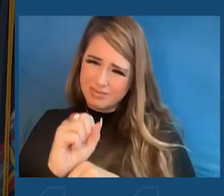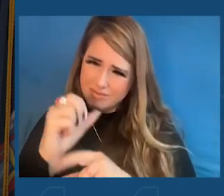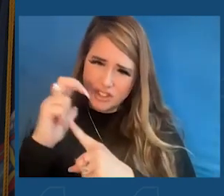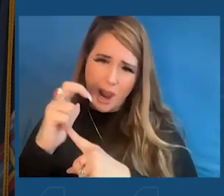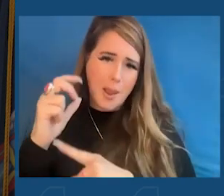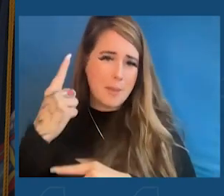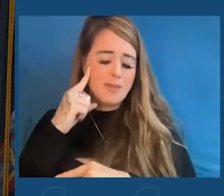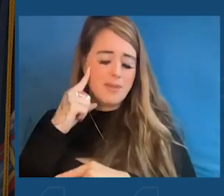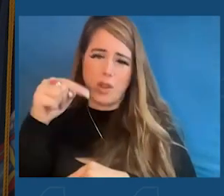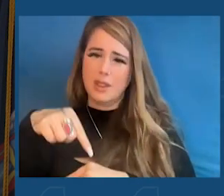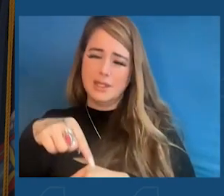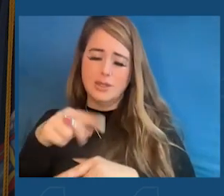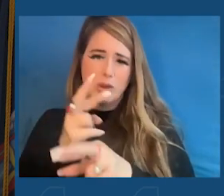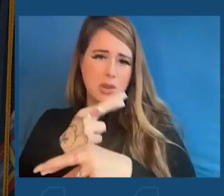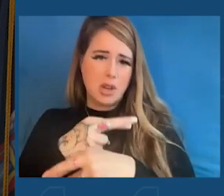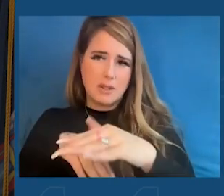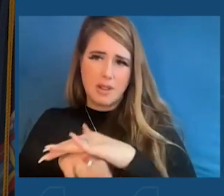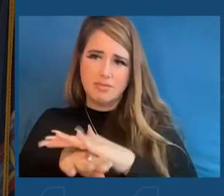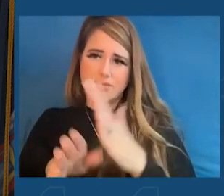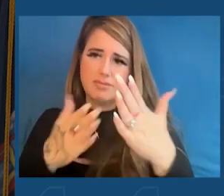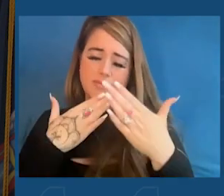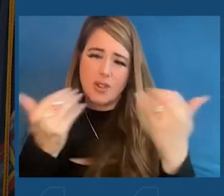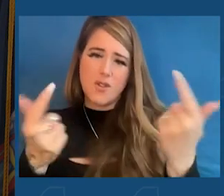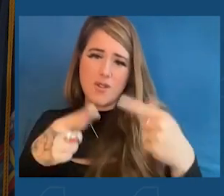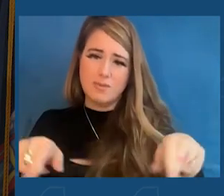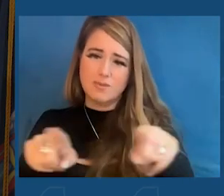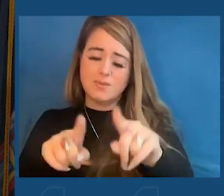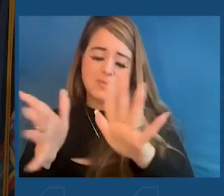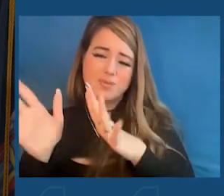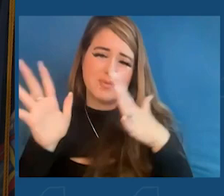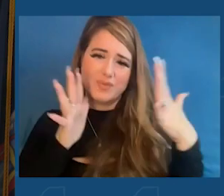access. I'm really grateful for everyone here. Thank you.